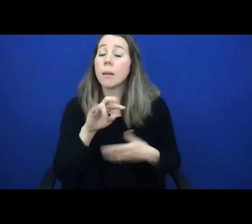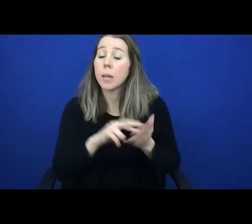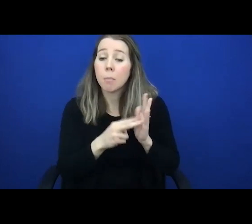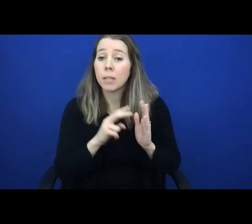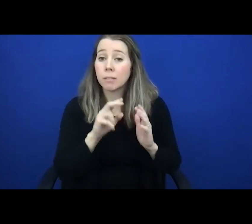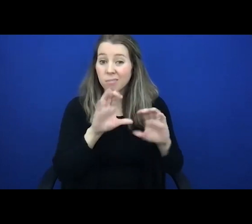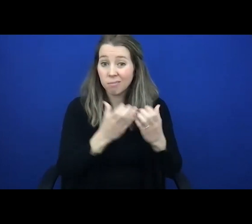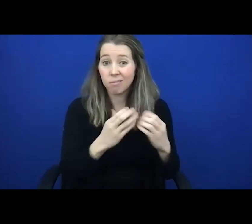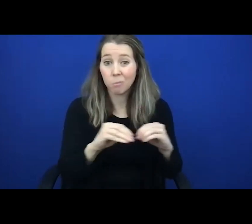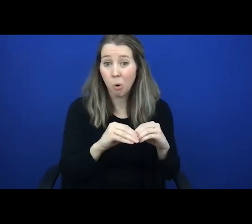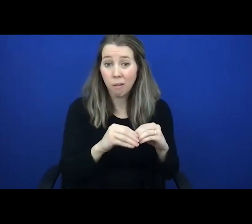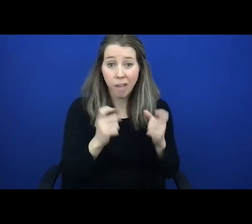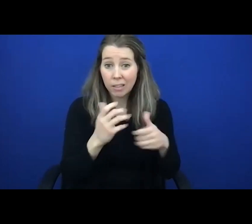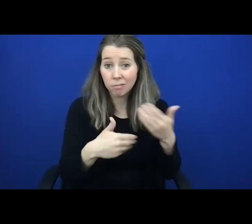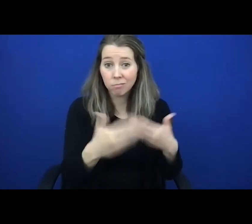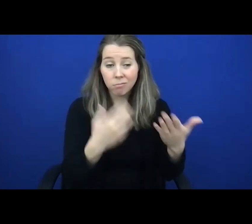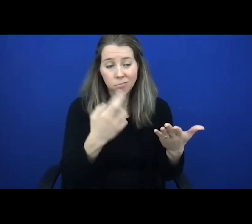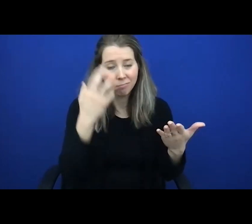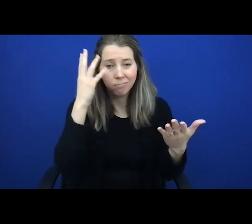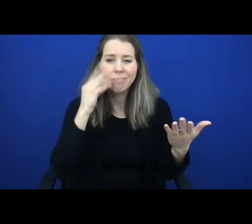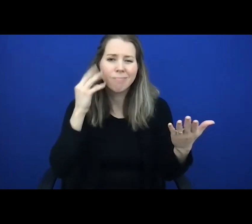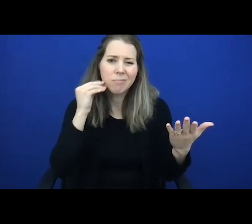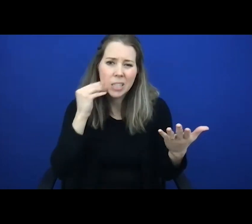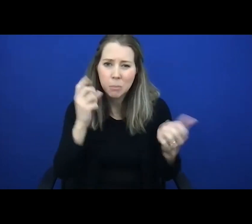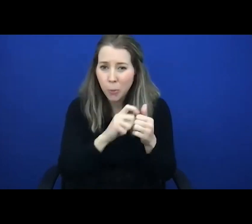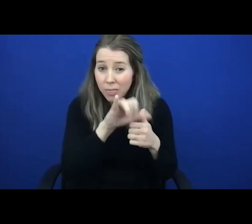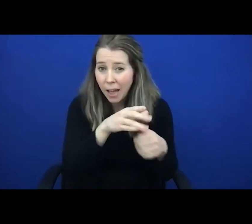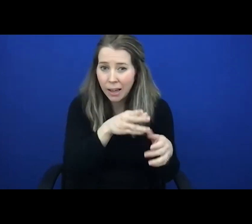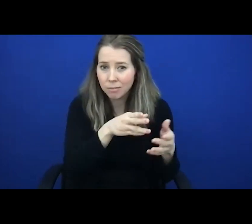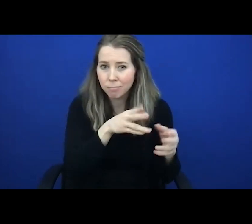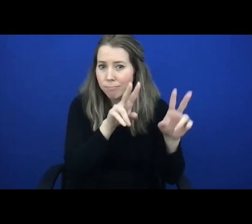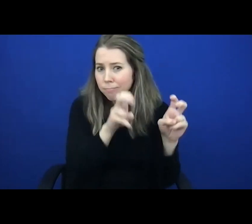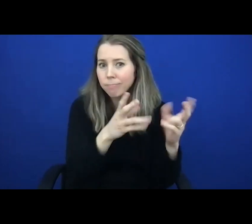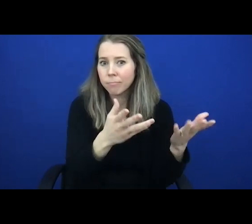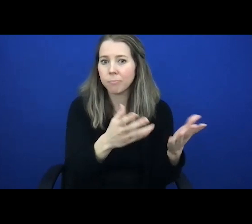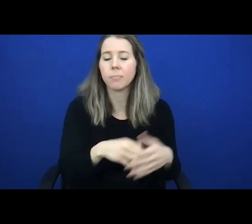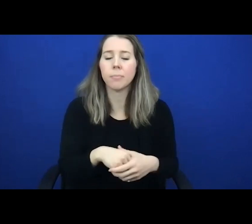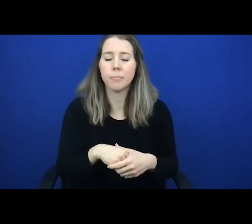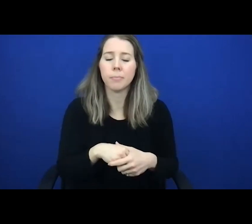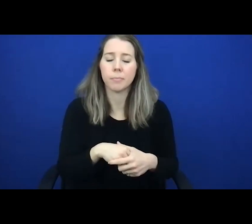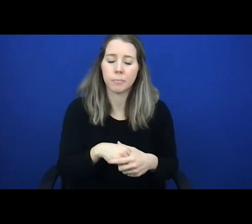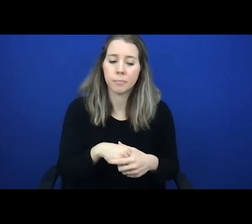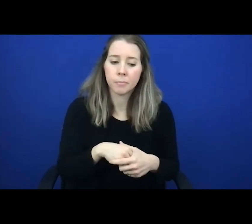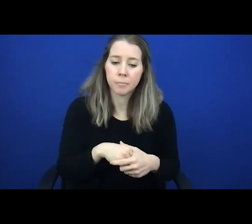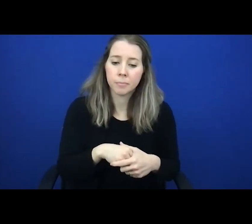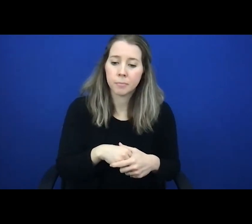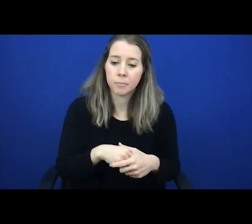a little more quickly because you're just more familiar with some of the foundational knowledge behind what you're